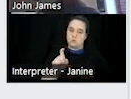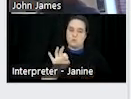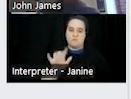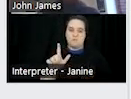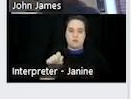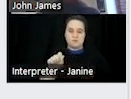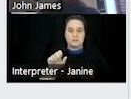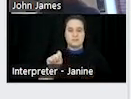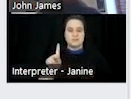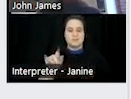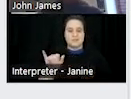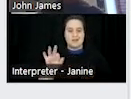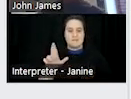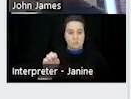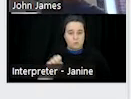which I'm working with right now.